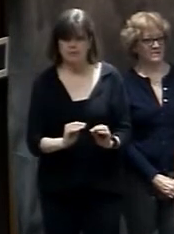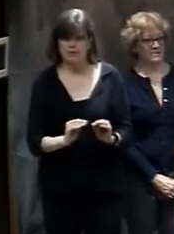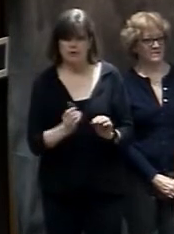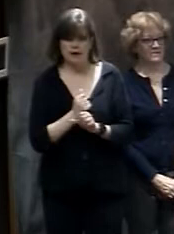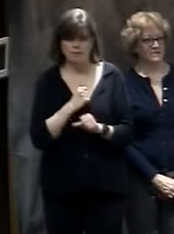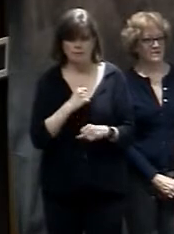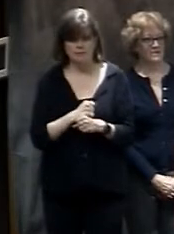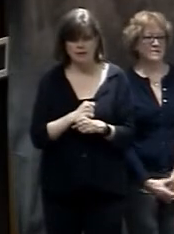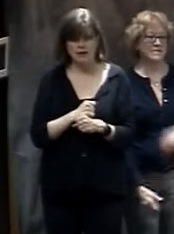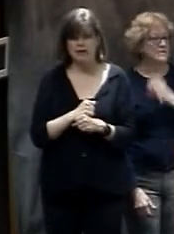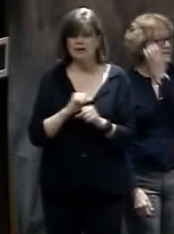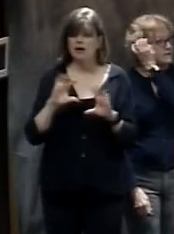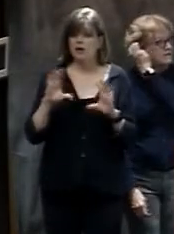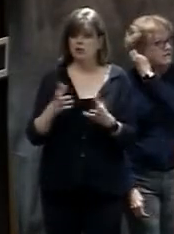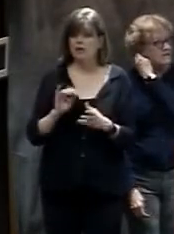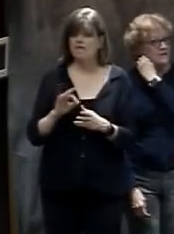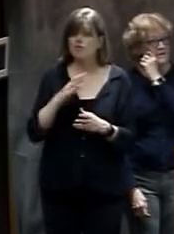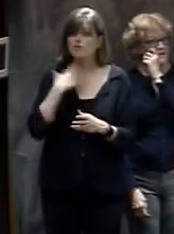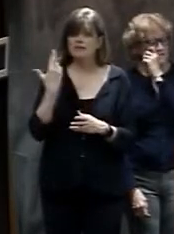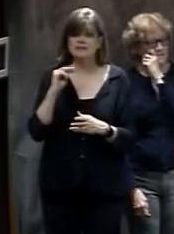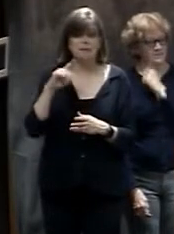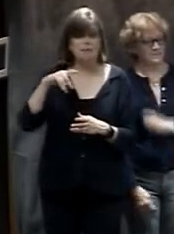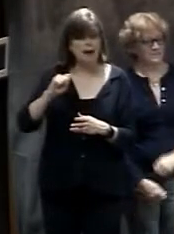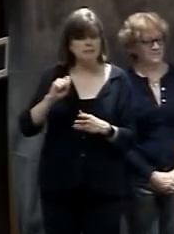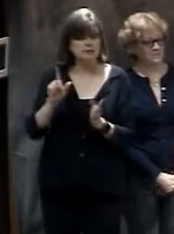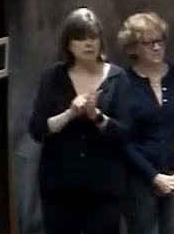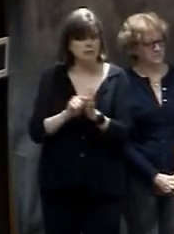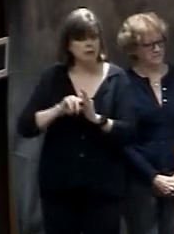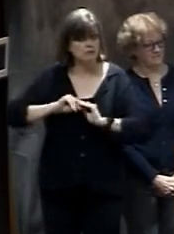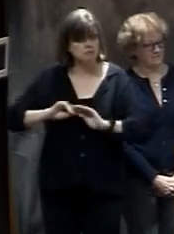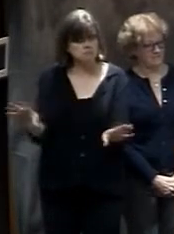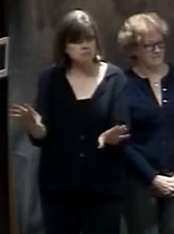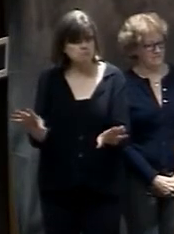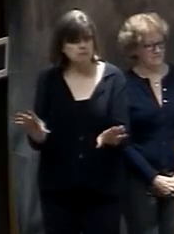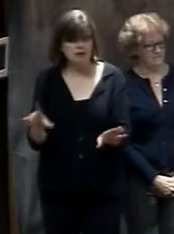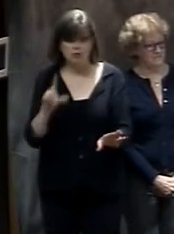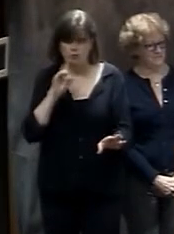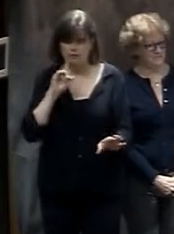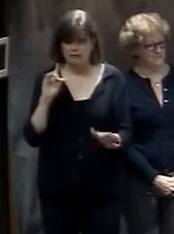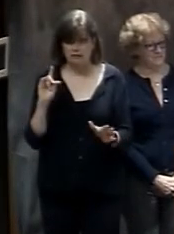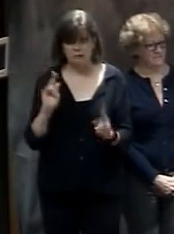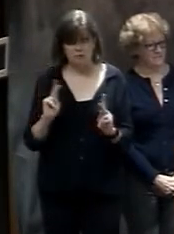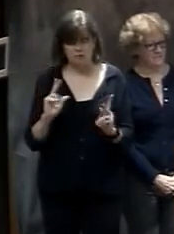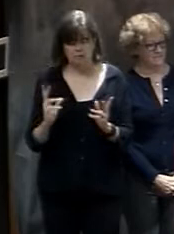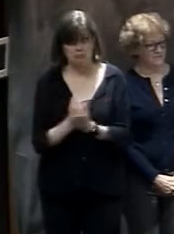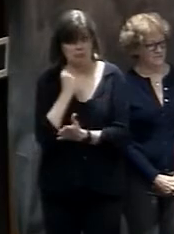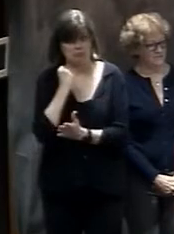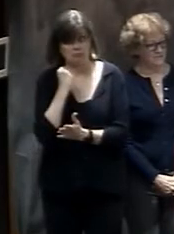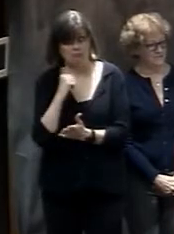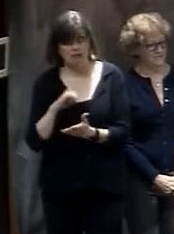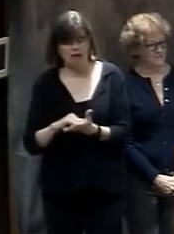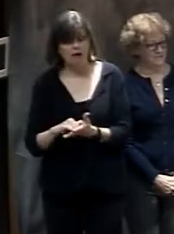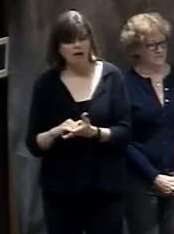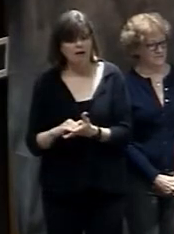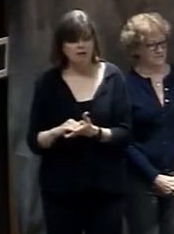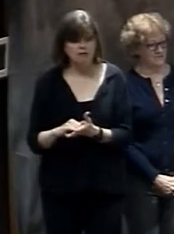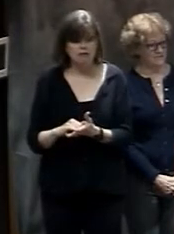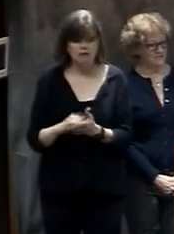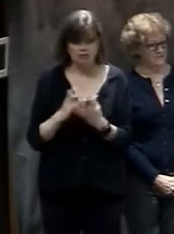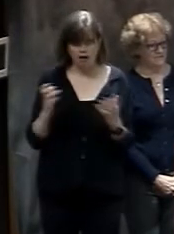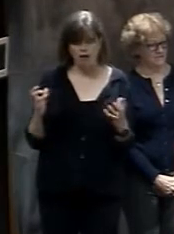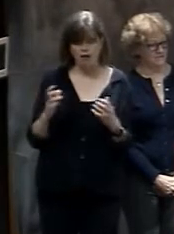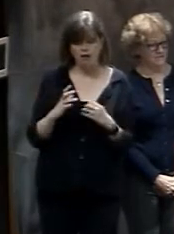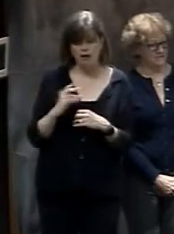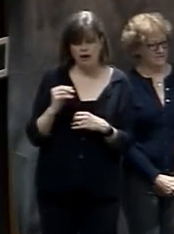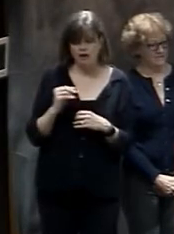risk maps that we published. And it turns out that they were really heavily used, and that was really gratifying